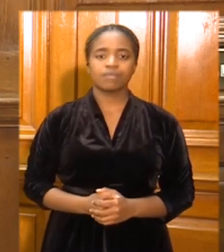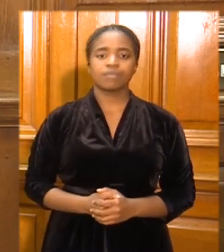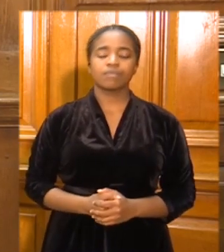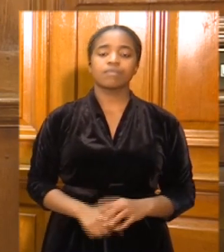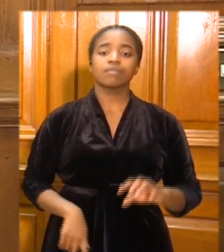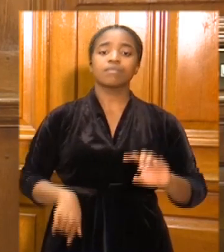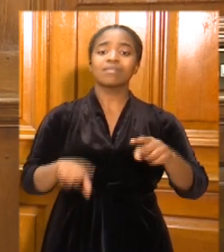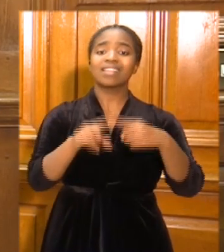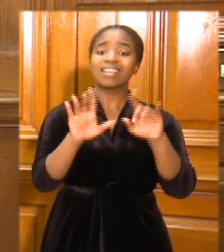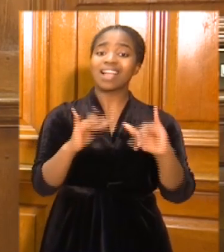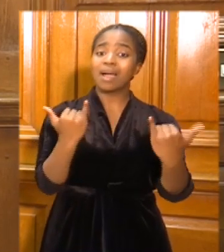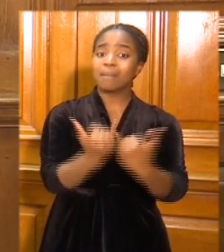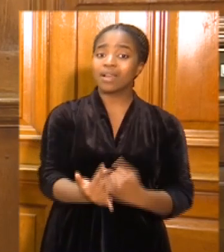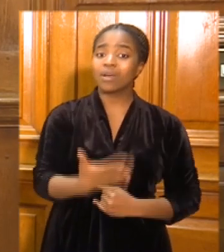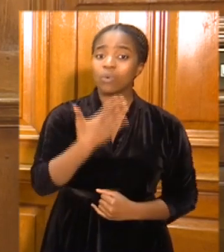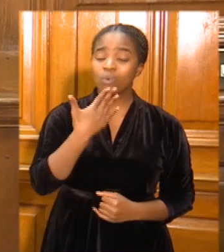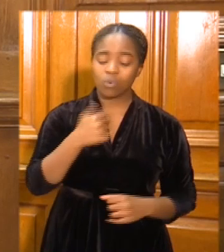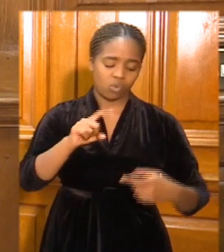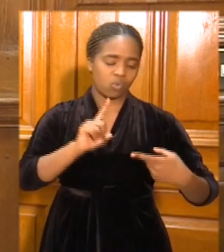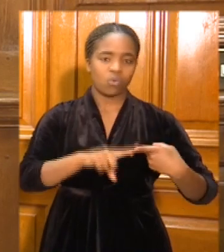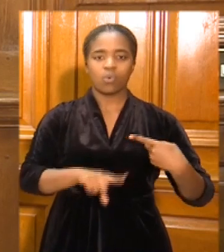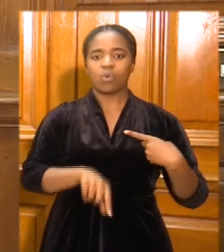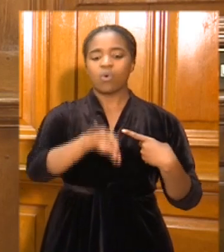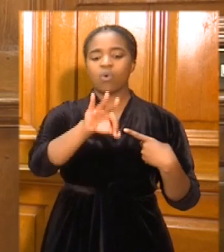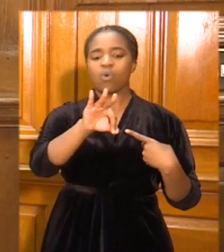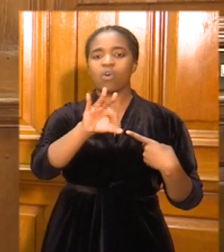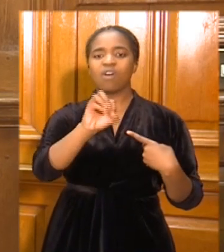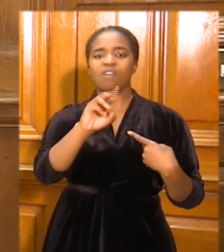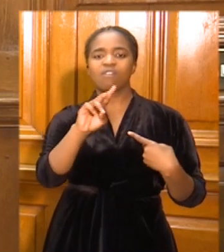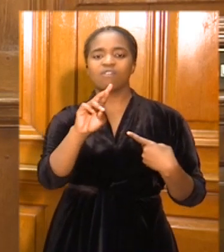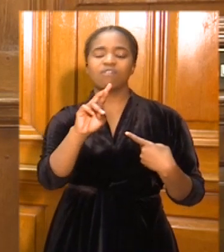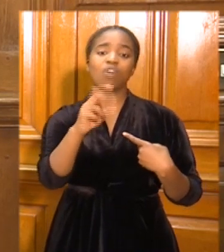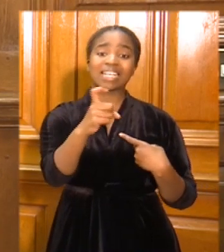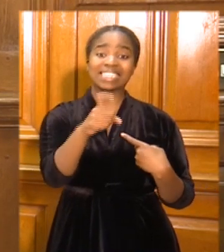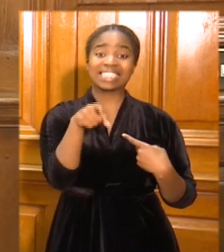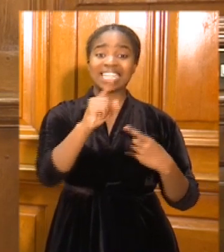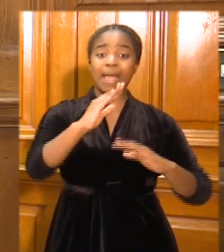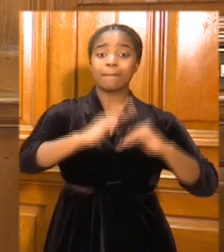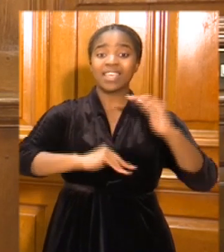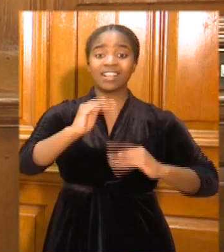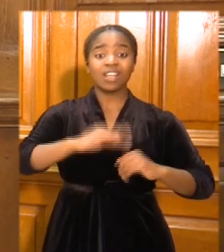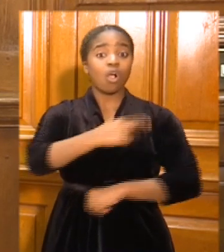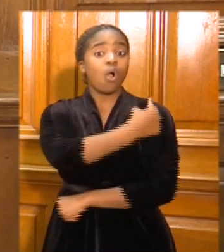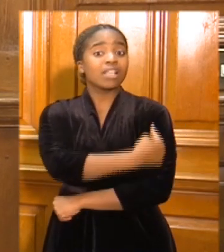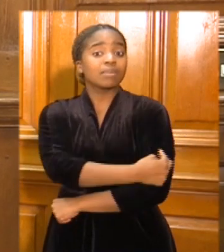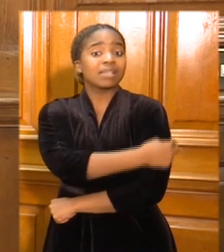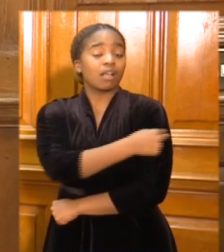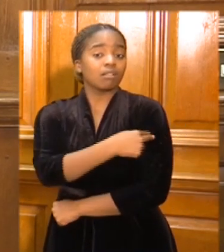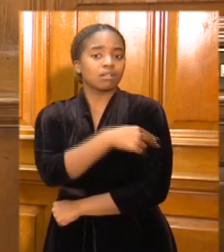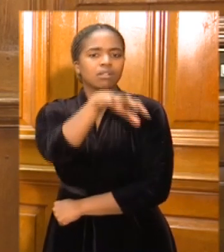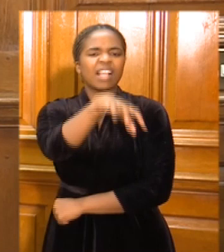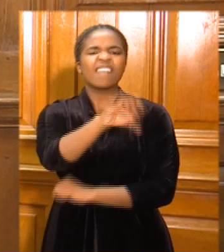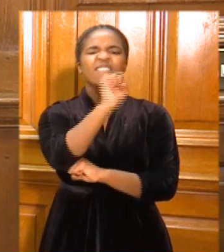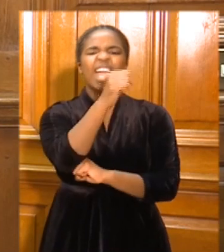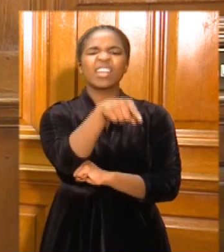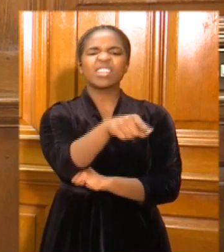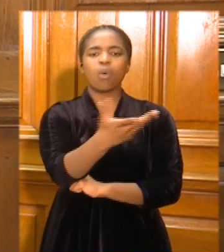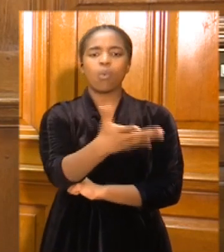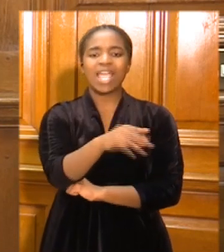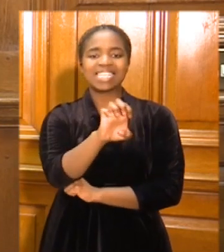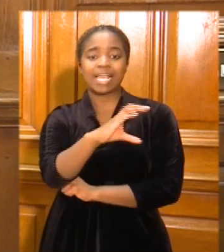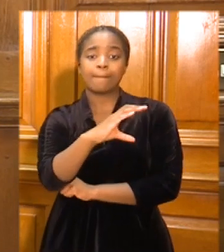include companies such as Volkswagen, which is building a field hospital in an unused factory in Nelson